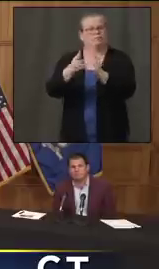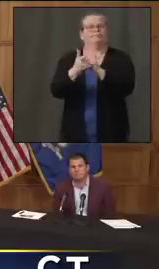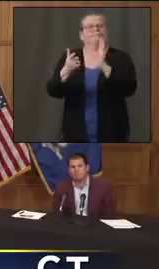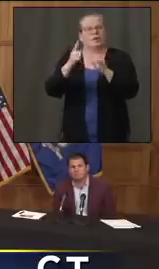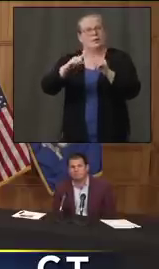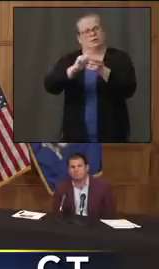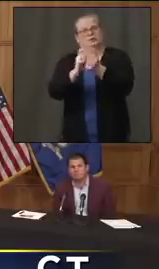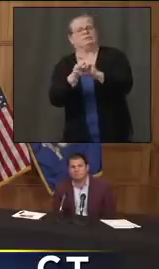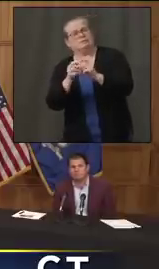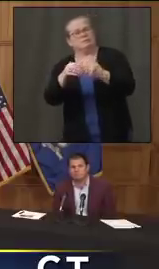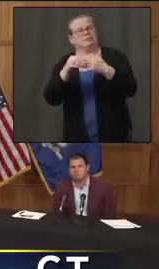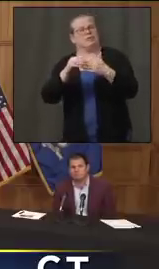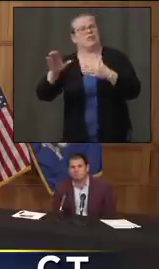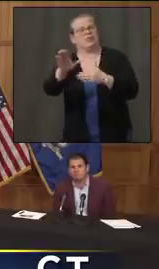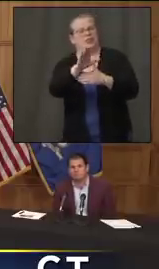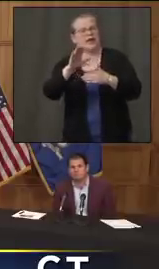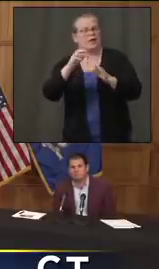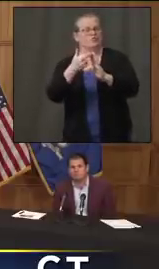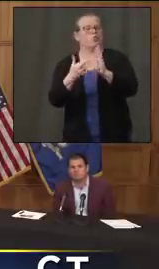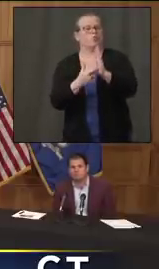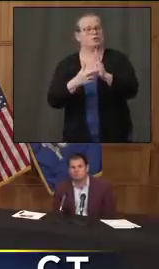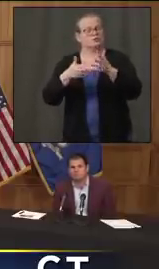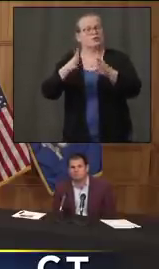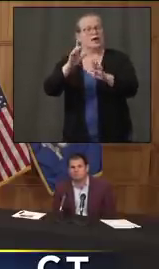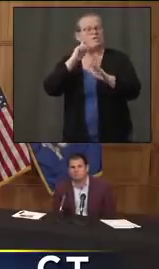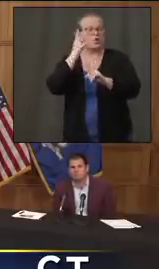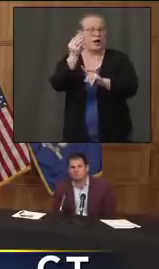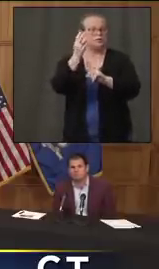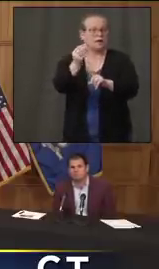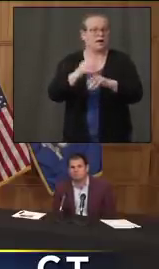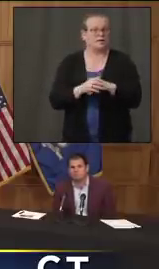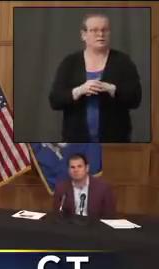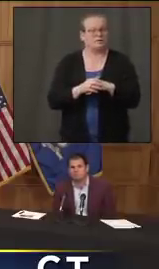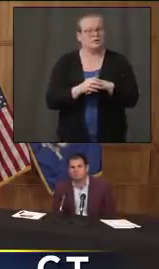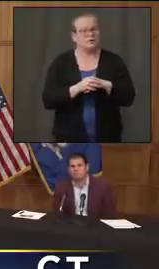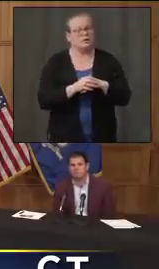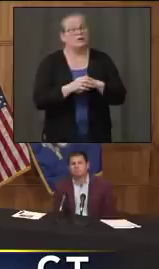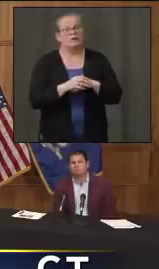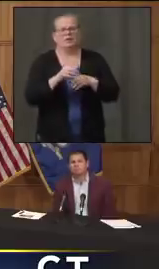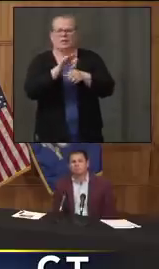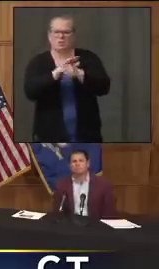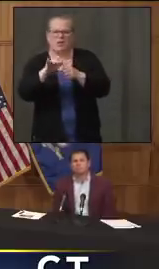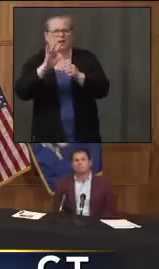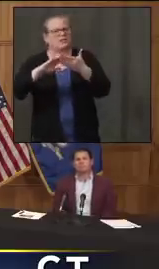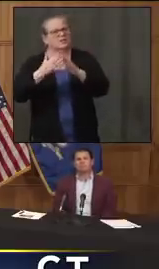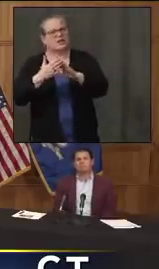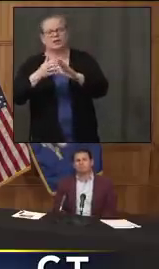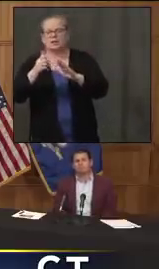those sort of activities. And if municipal leaders, if a mayor, first